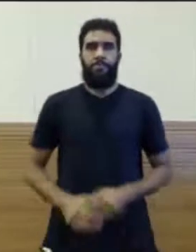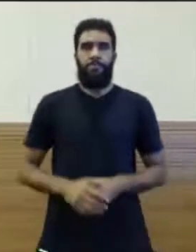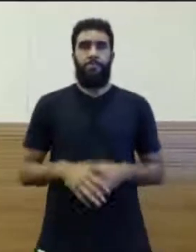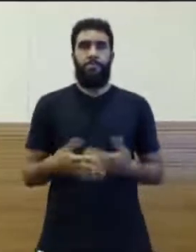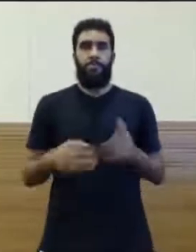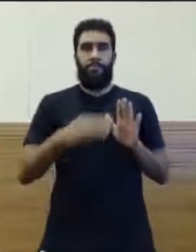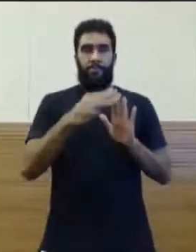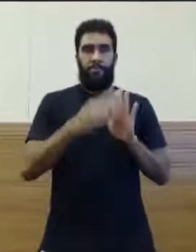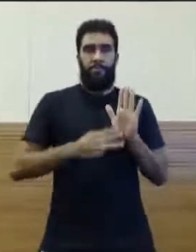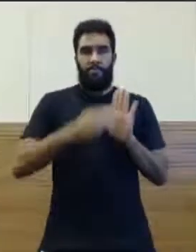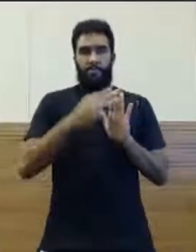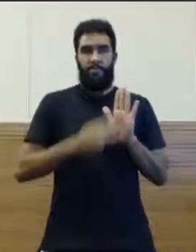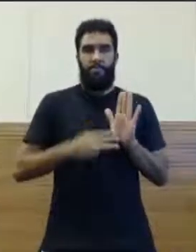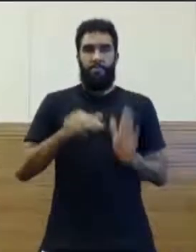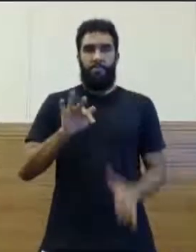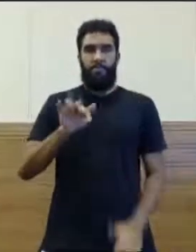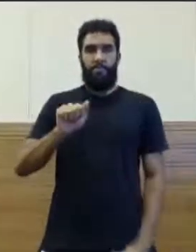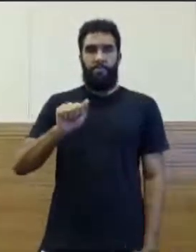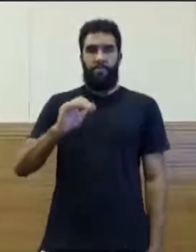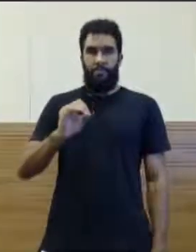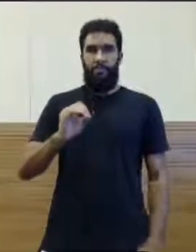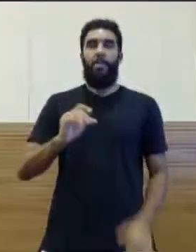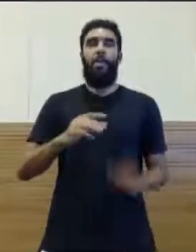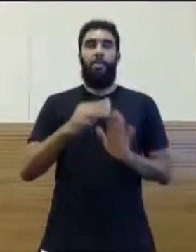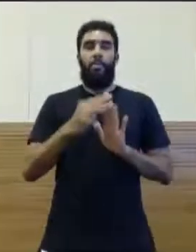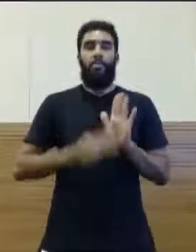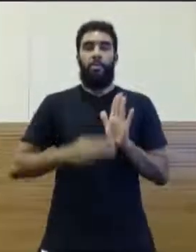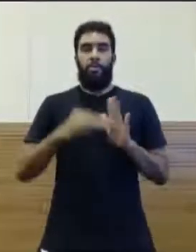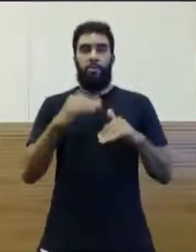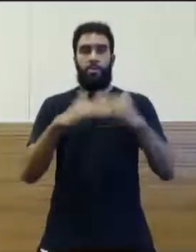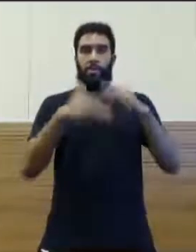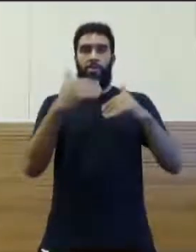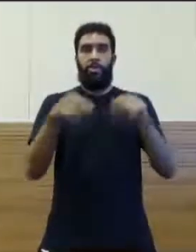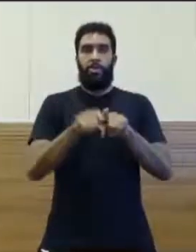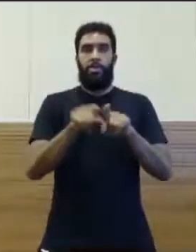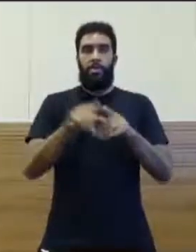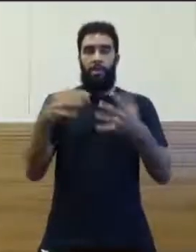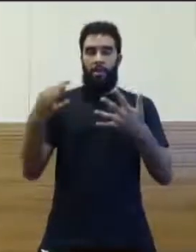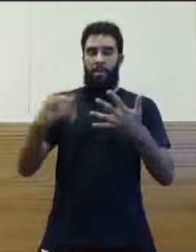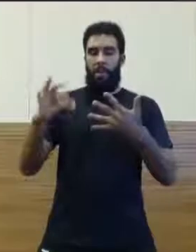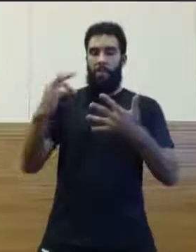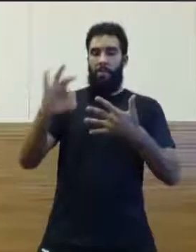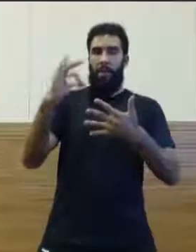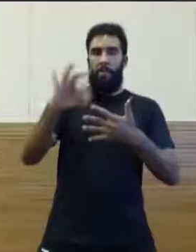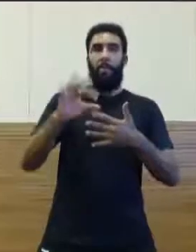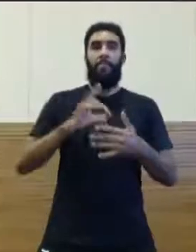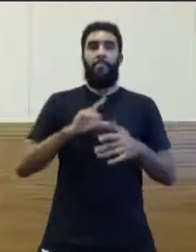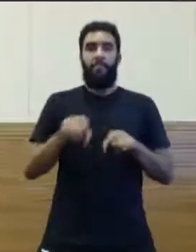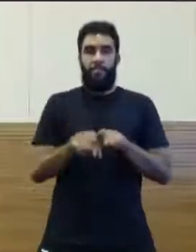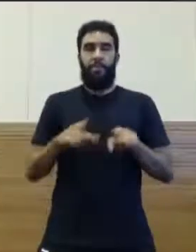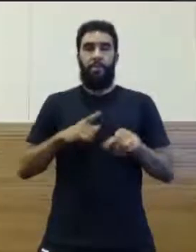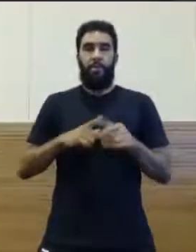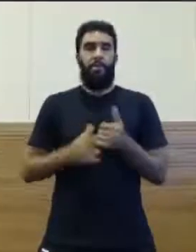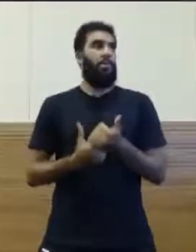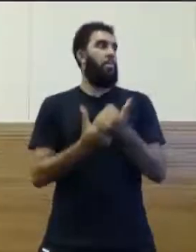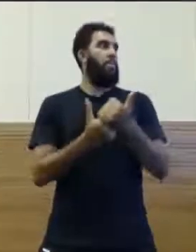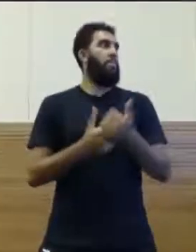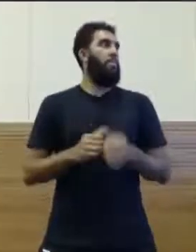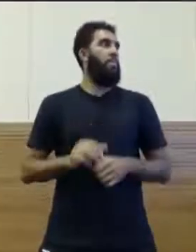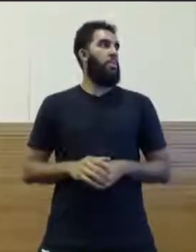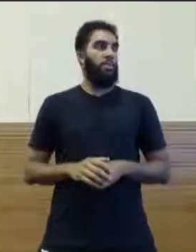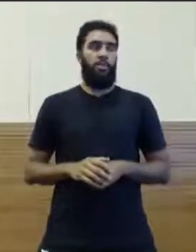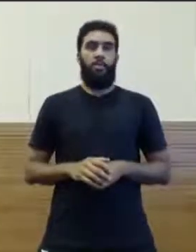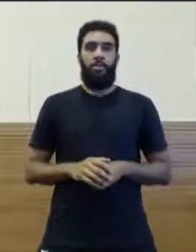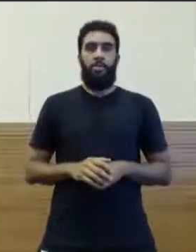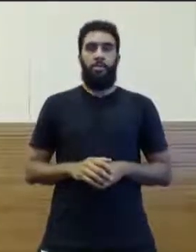And we consider the methodology of FAO and validated by INCAPI.